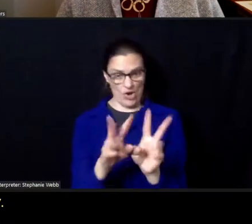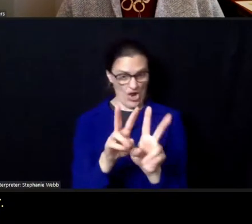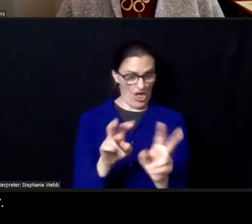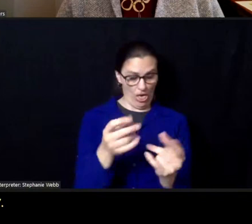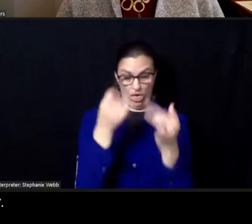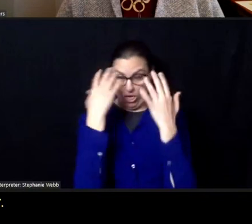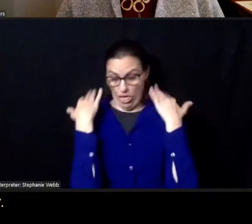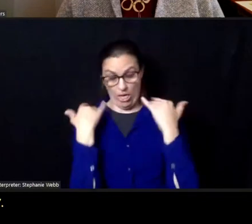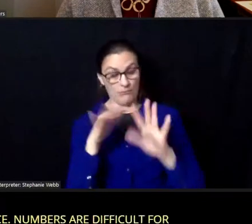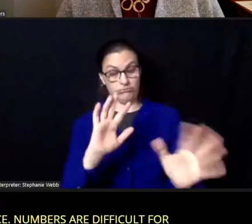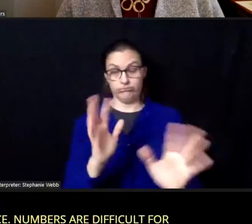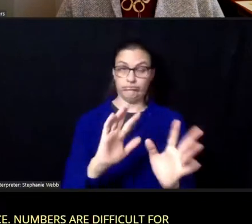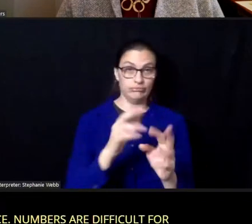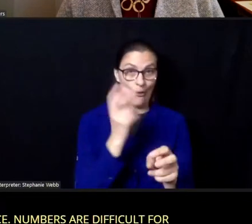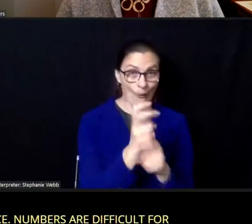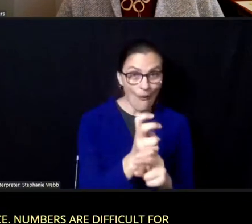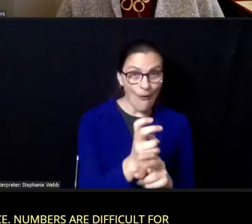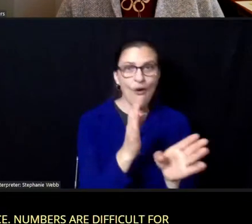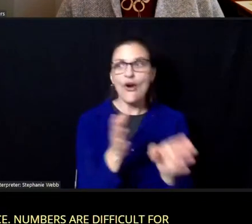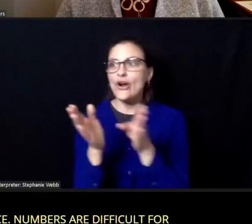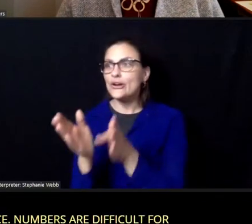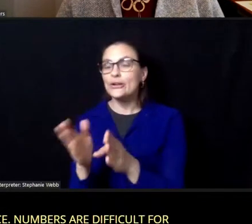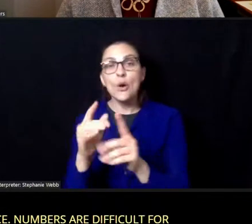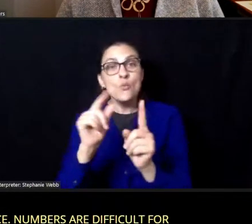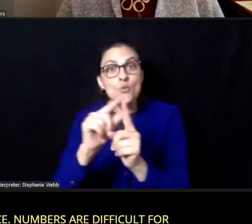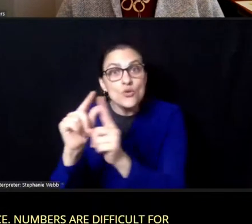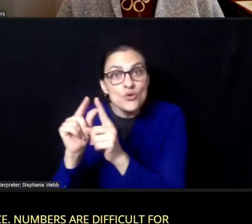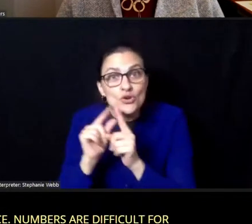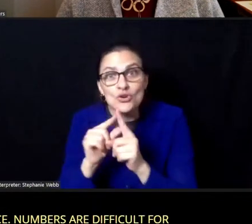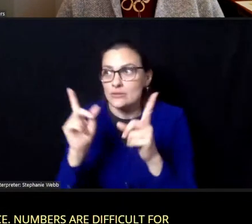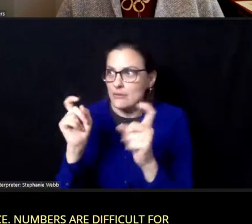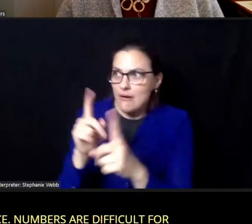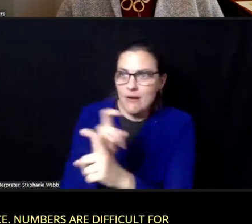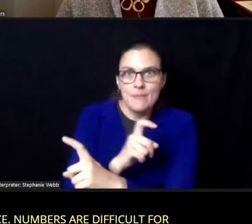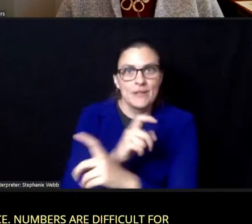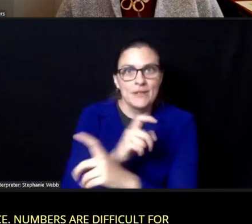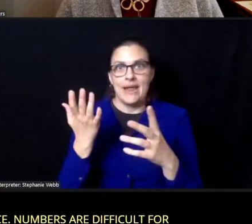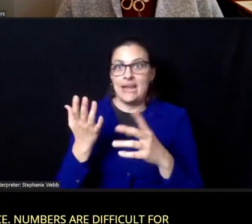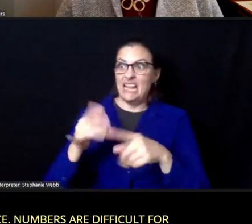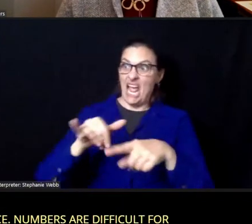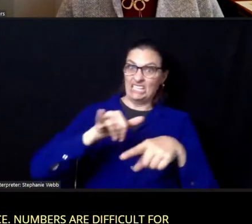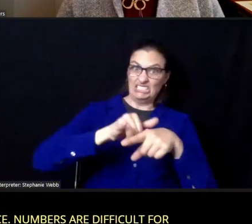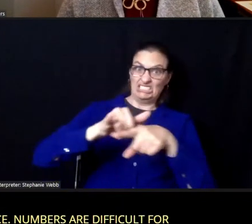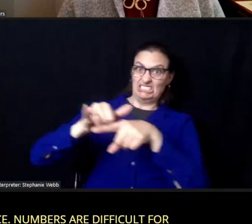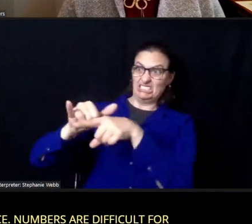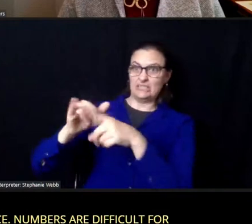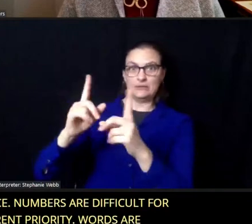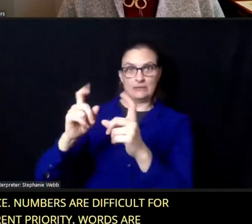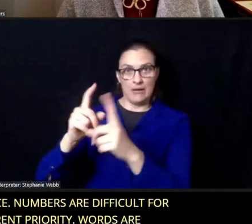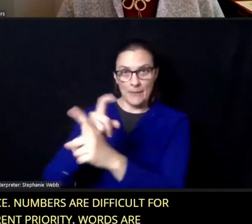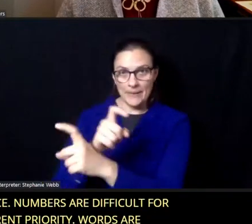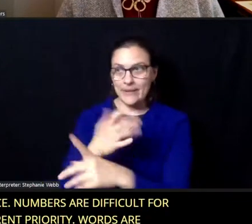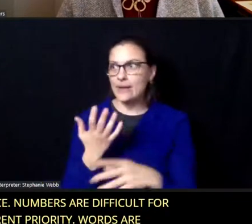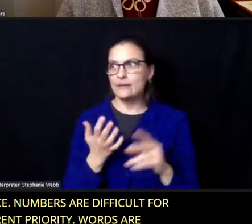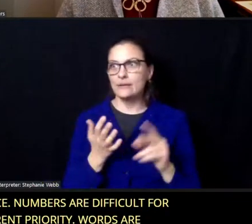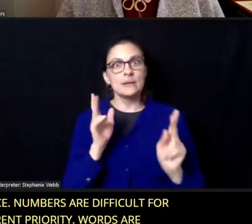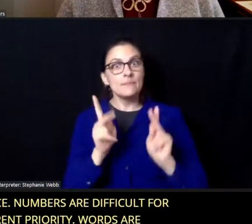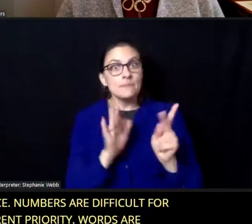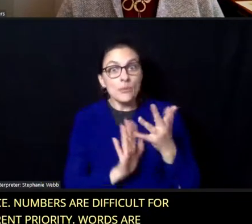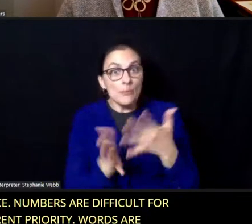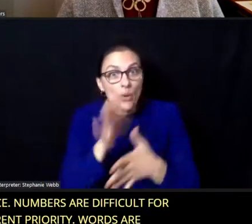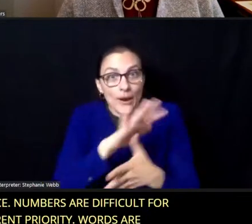Words are complicated, and technical words particularly are complicated. We're limited in space on the amount that